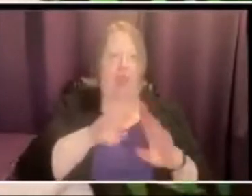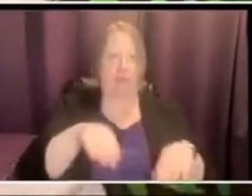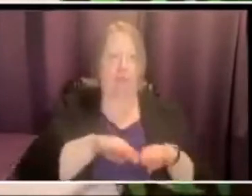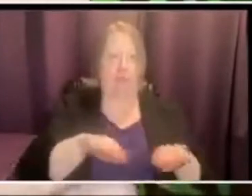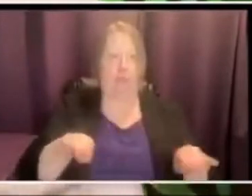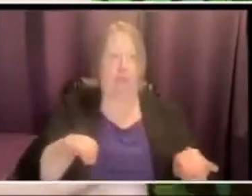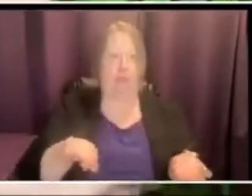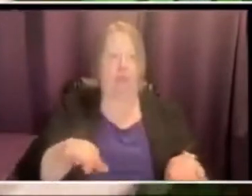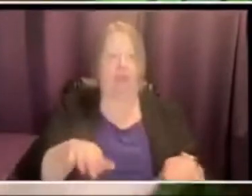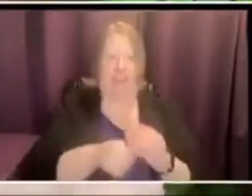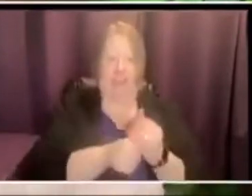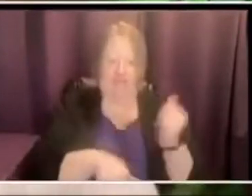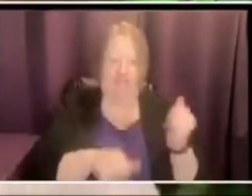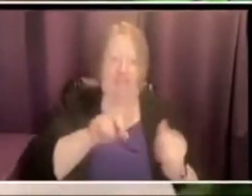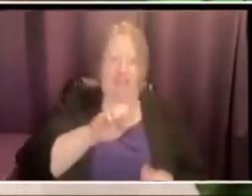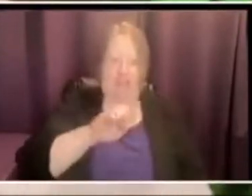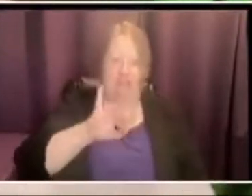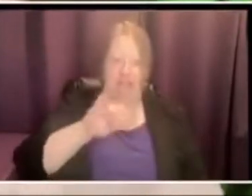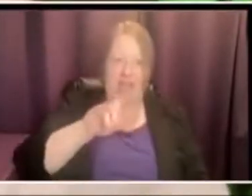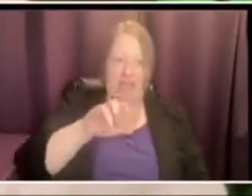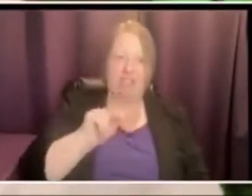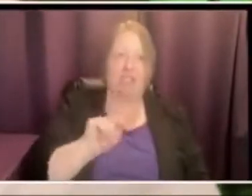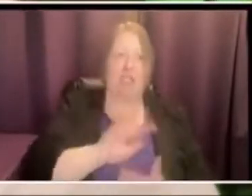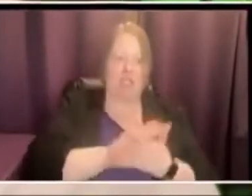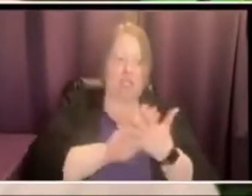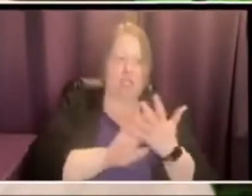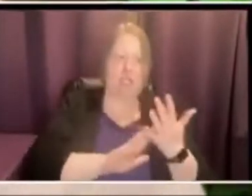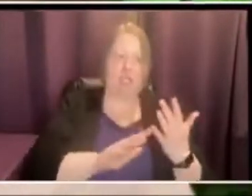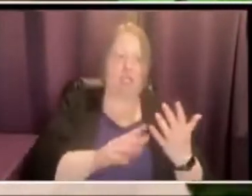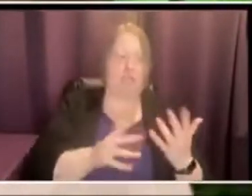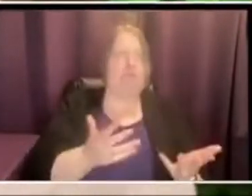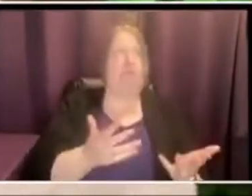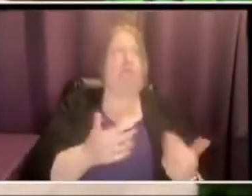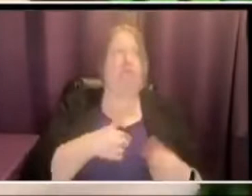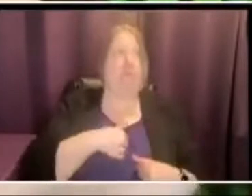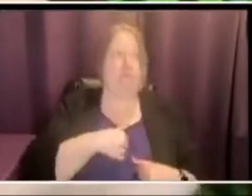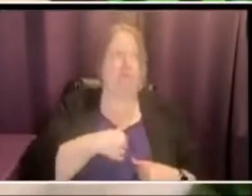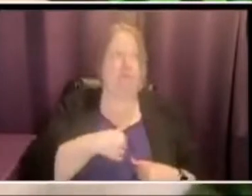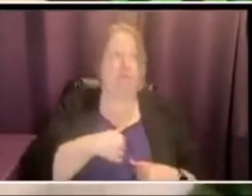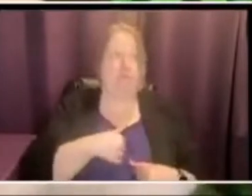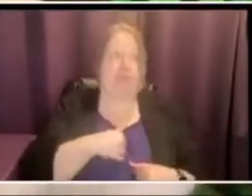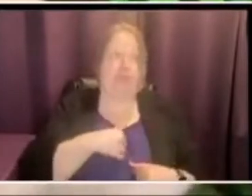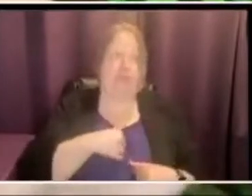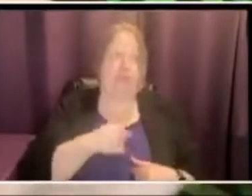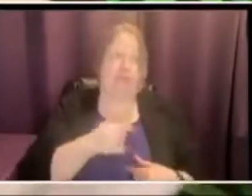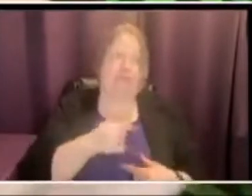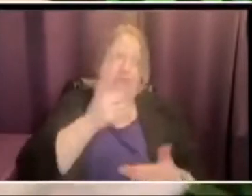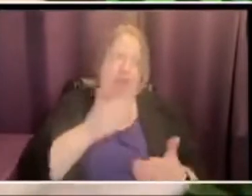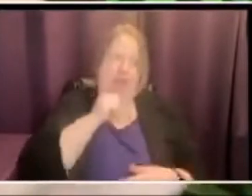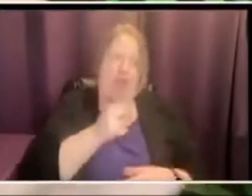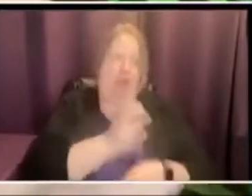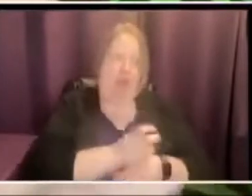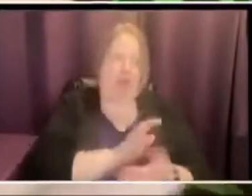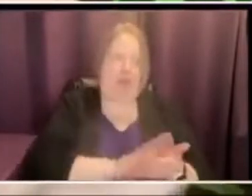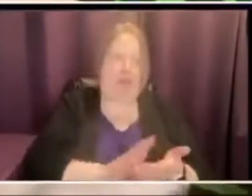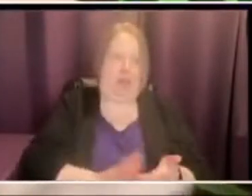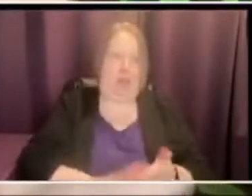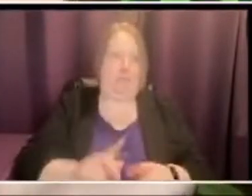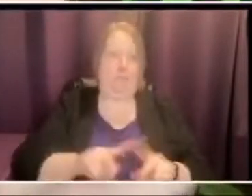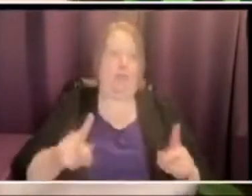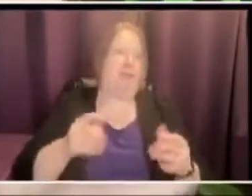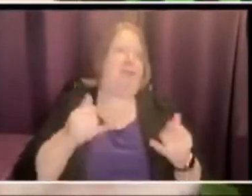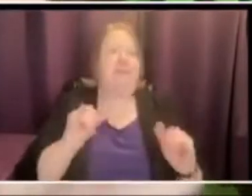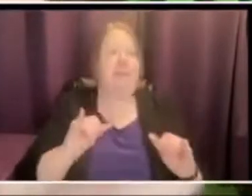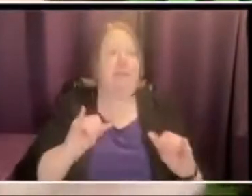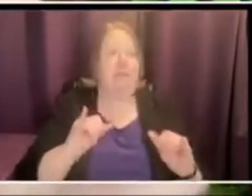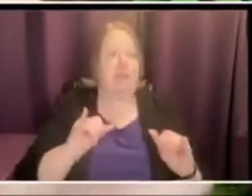defecation and all that kind of thing as well. I don't think that that's hard to clean up, but I do think it is more from a